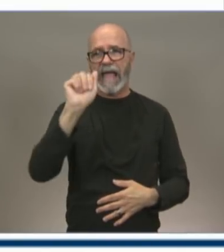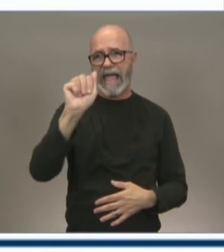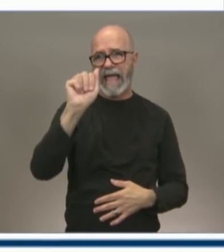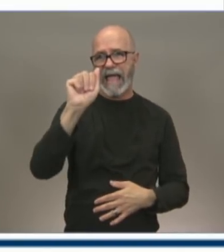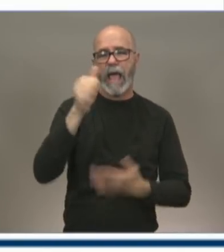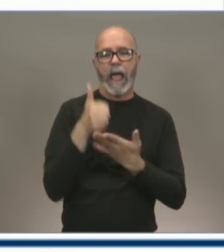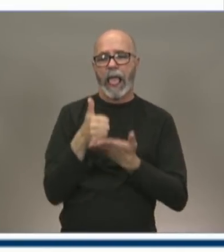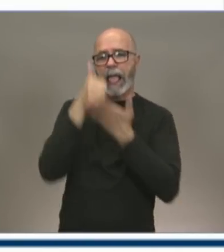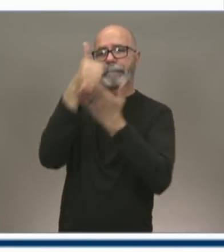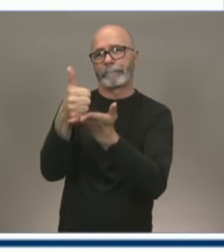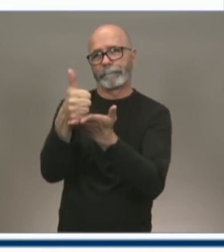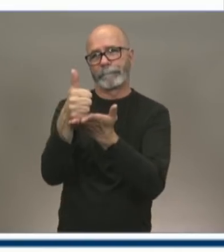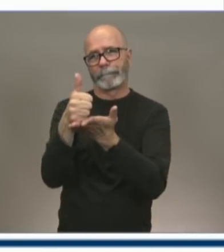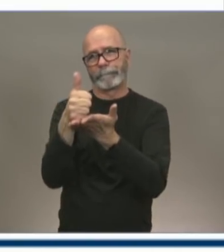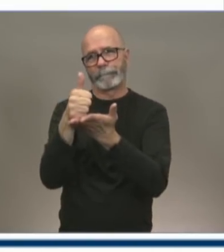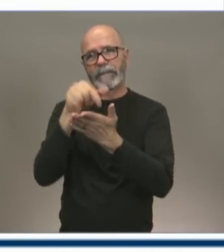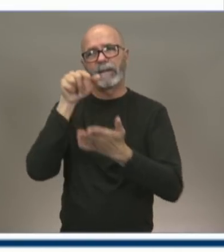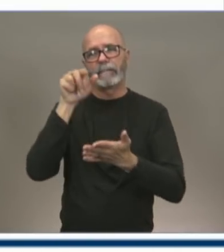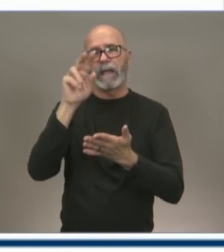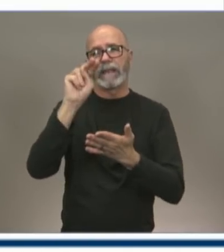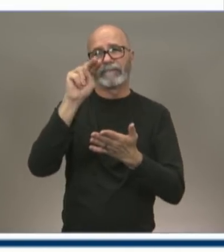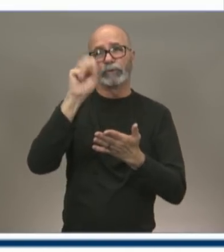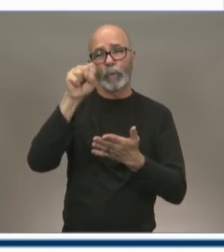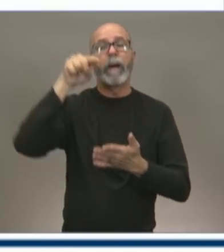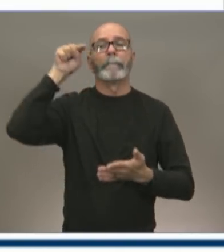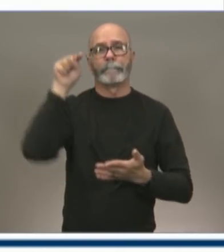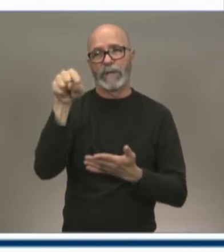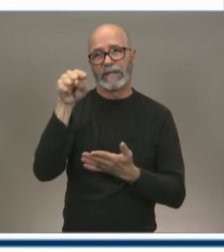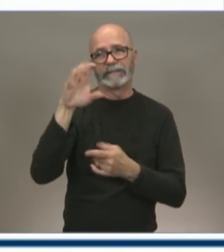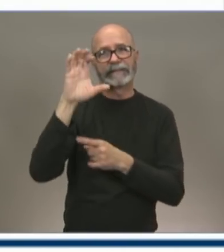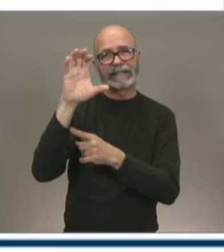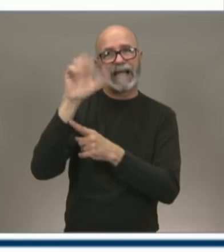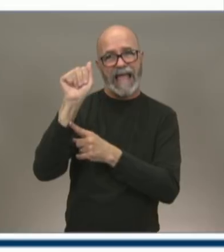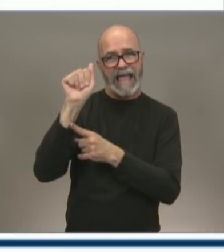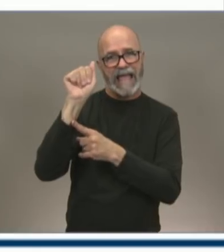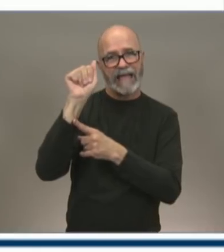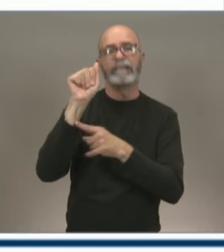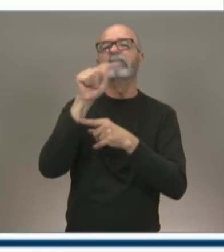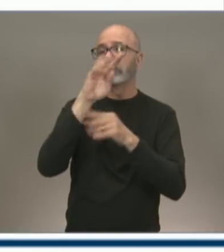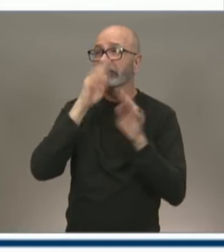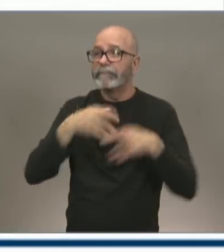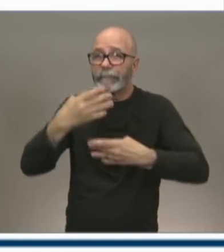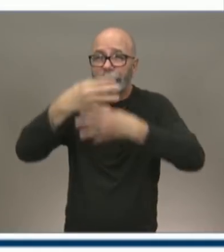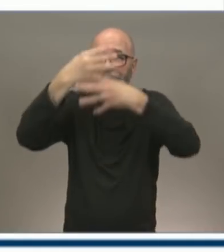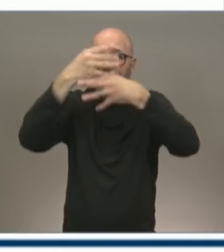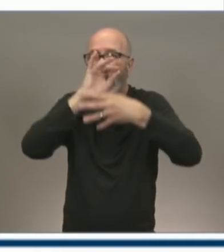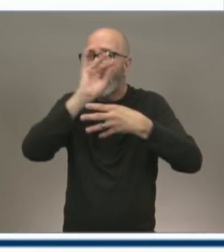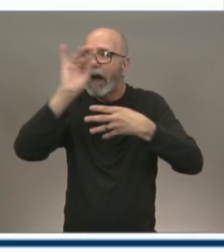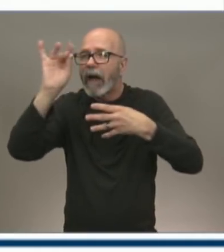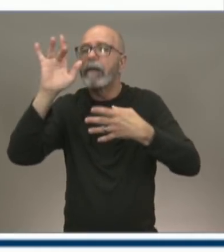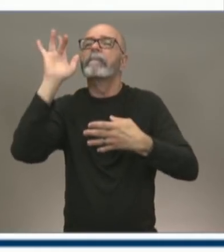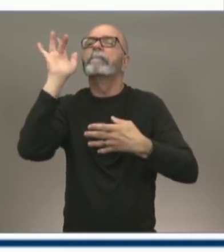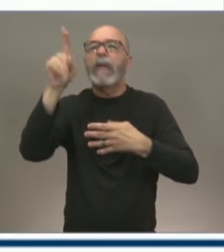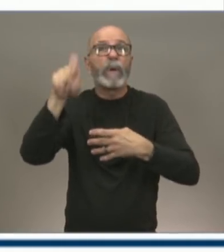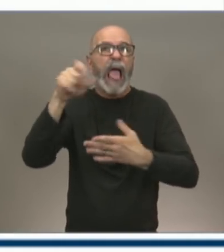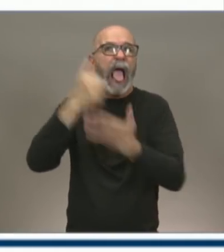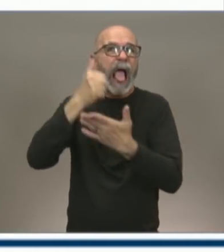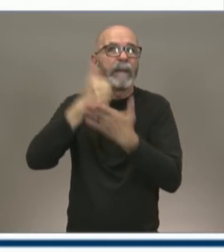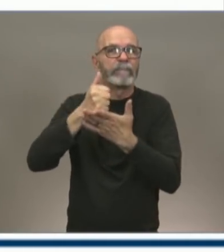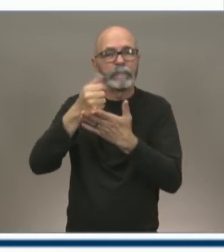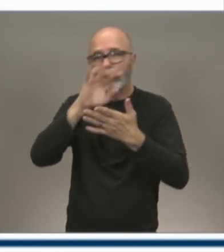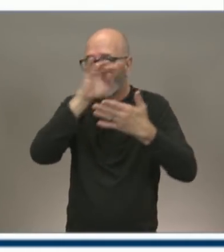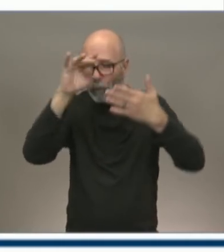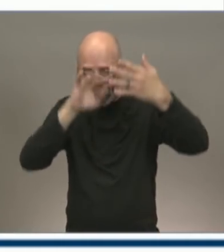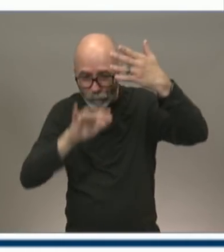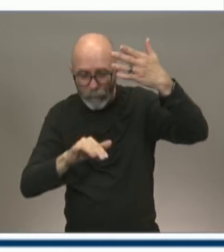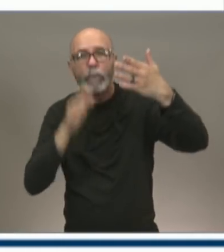mhahelpns.ca. These tools have been vetted through a rigorous process to fill gaps and address needs. And there are a host of other